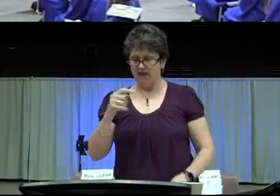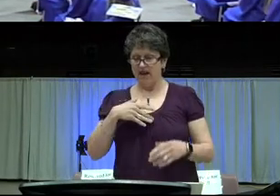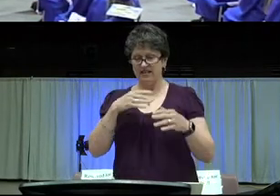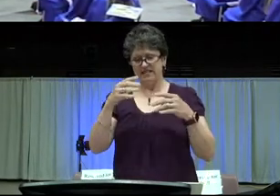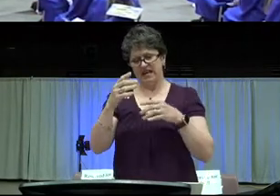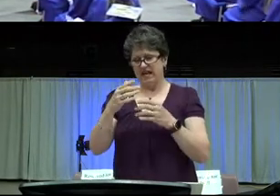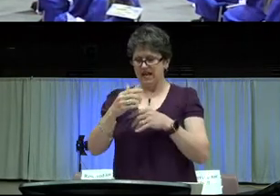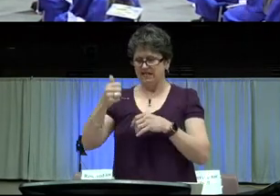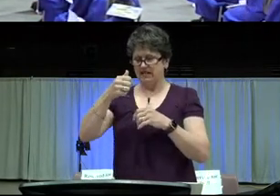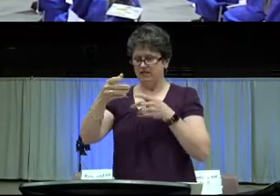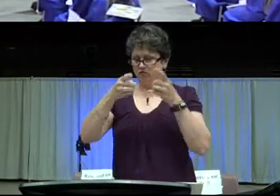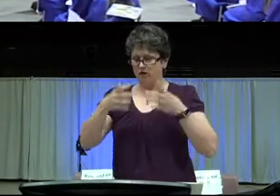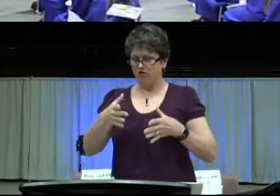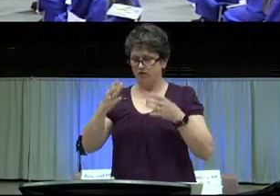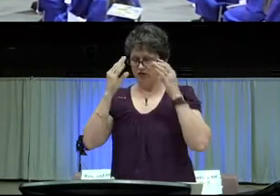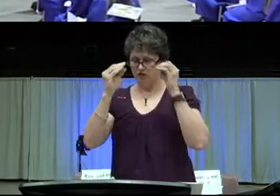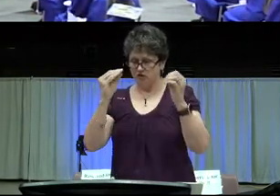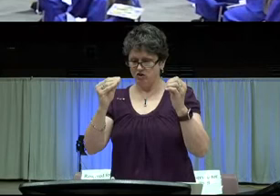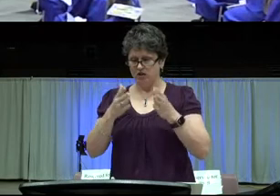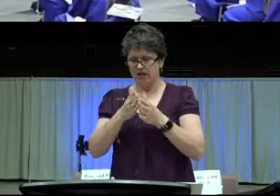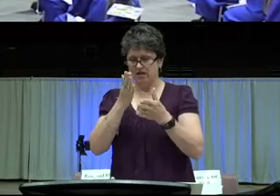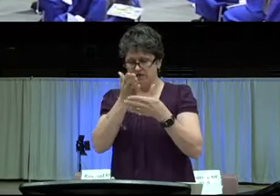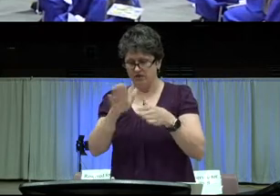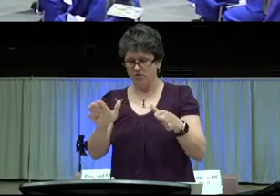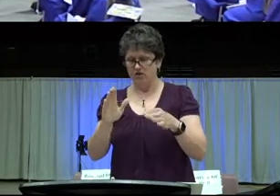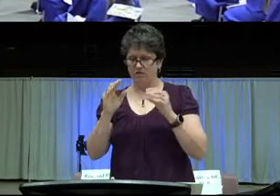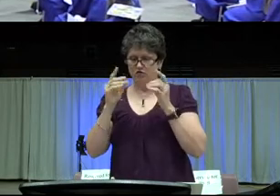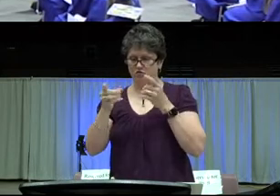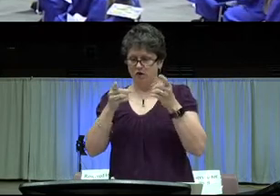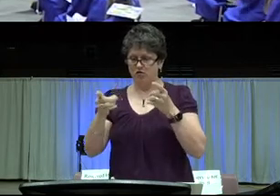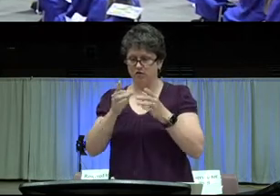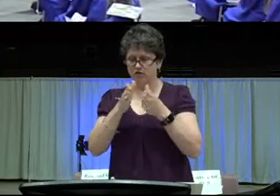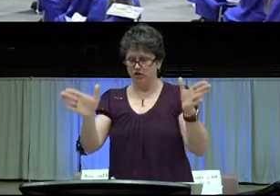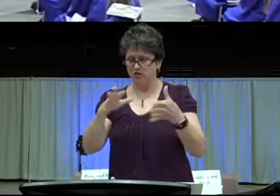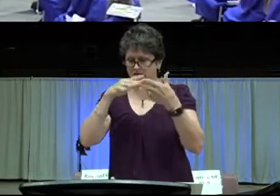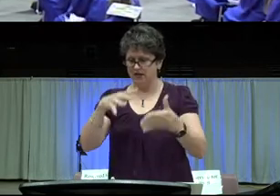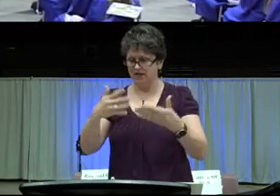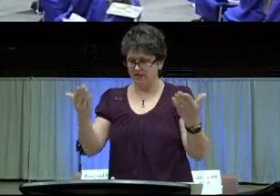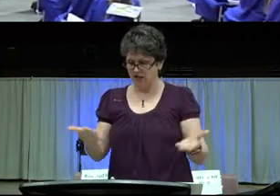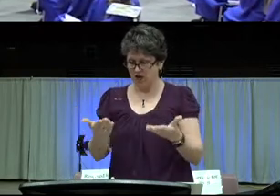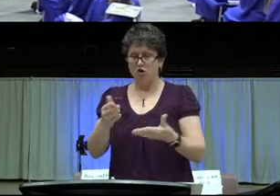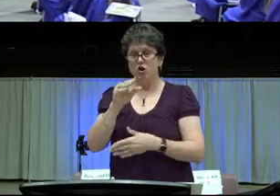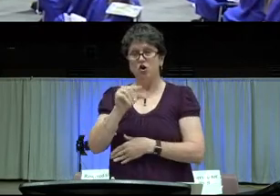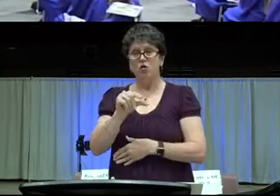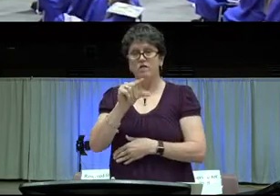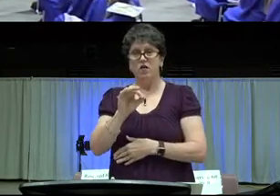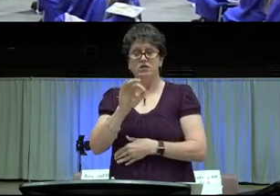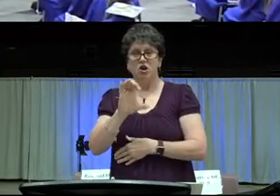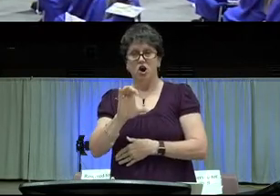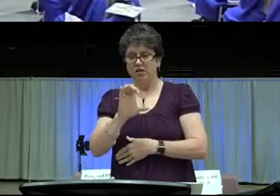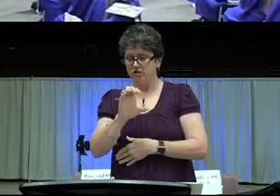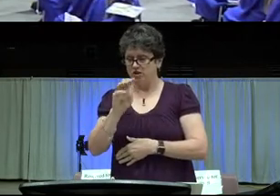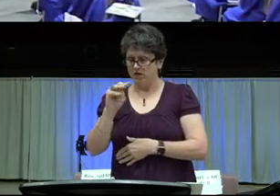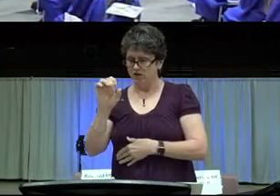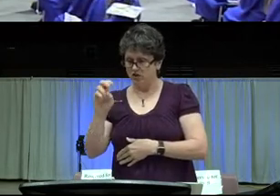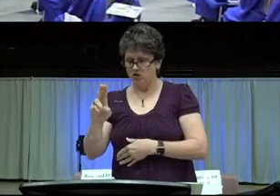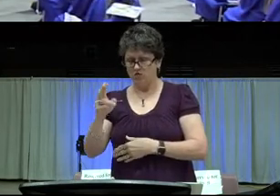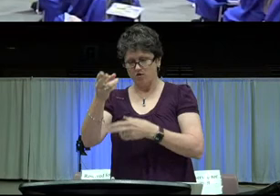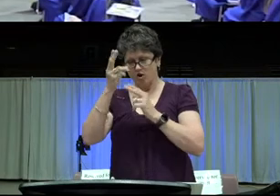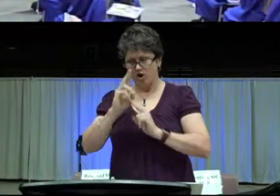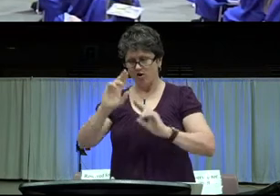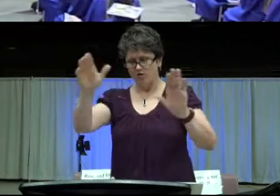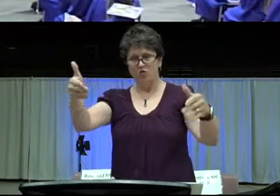and Division Director of General Studies at Great Falls College, Montana State University, I have the honor of welcoming you to